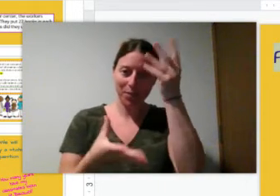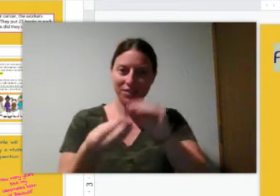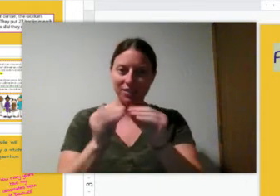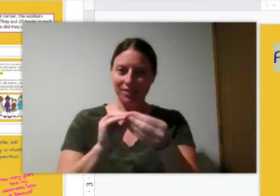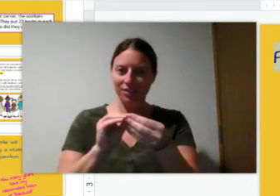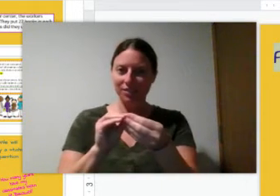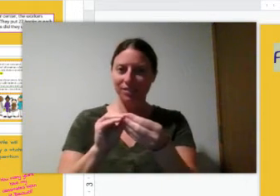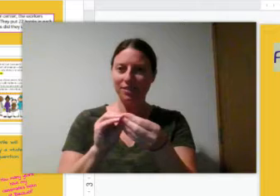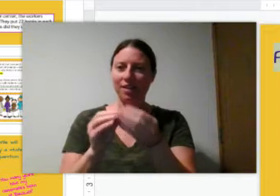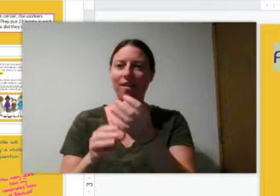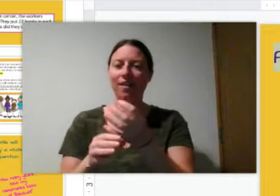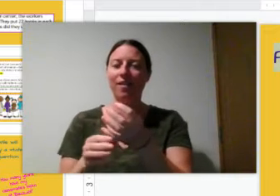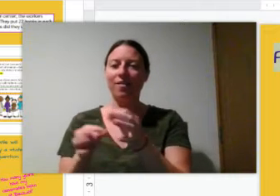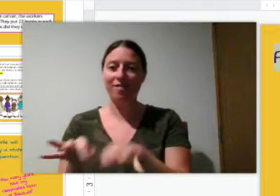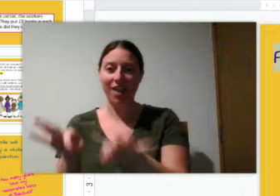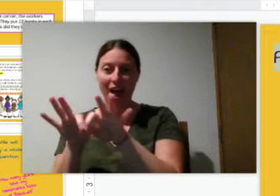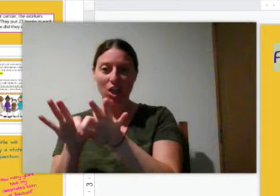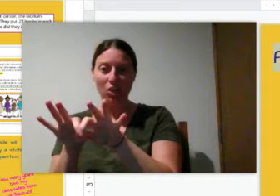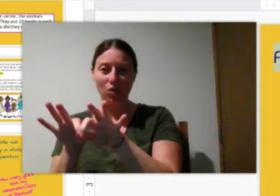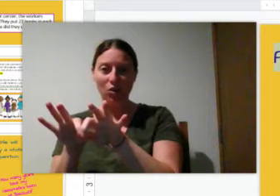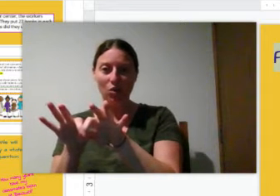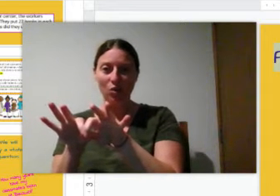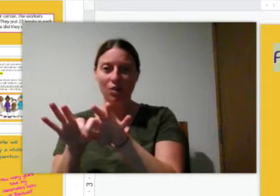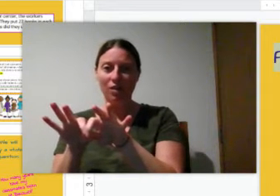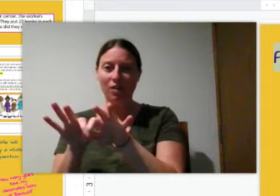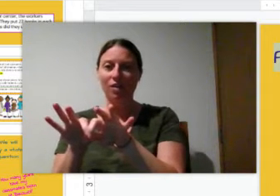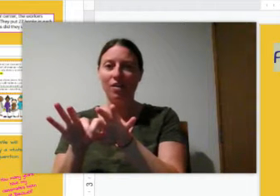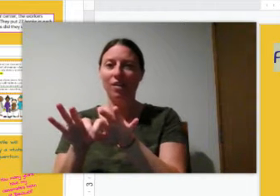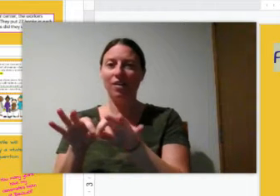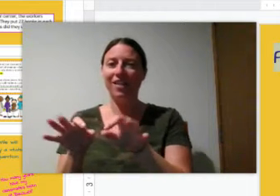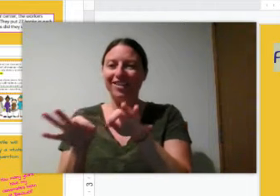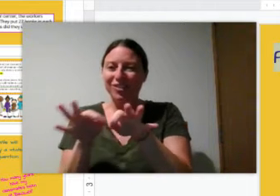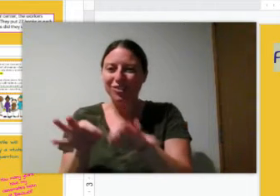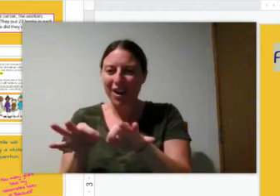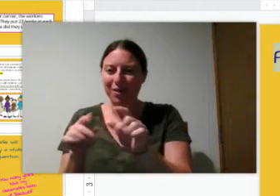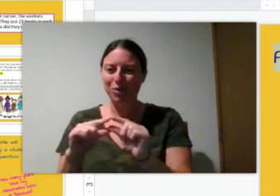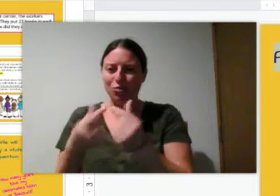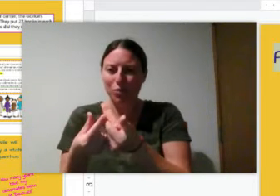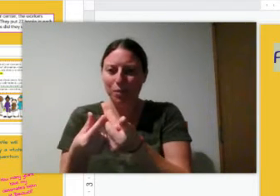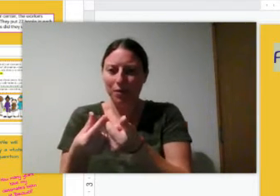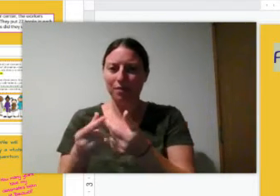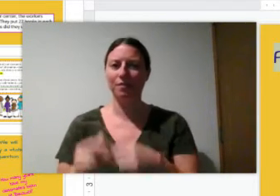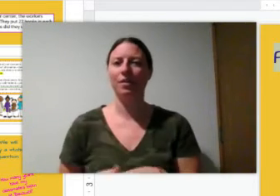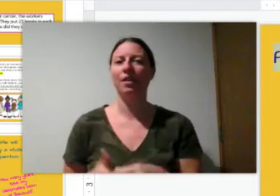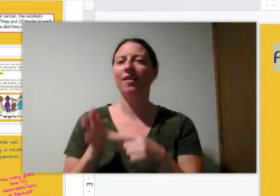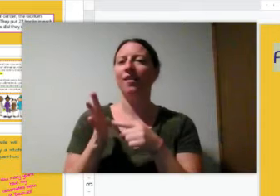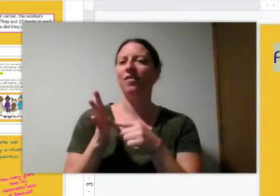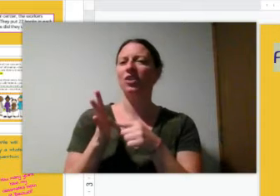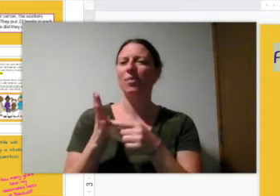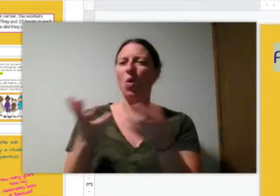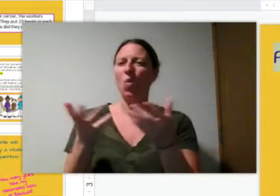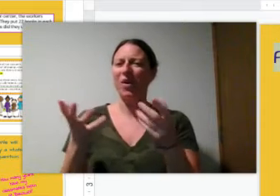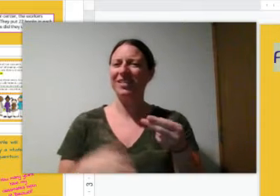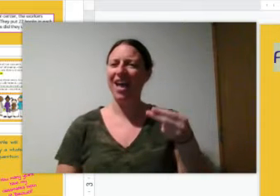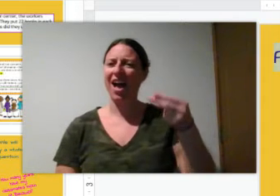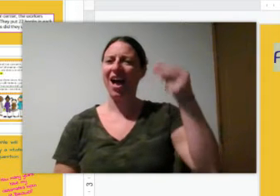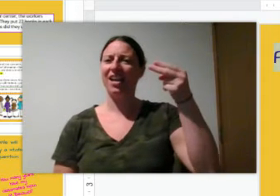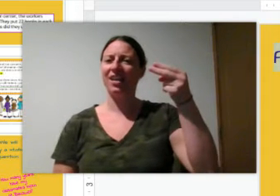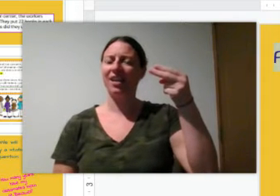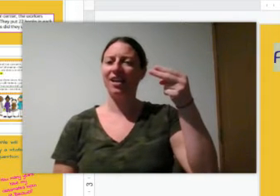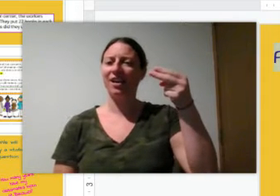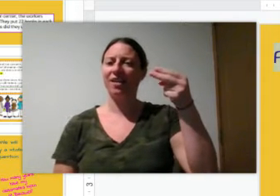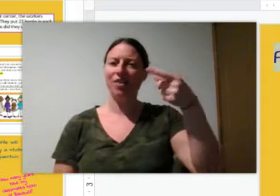that describes a set of data. For example, what is the height of the tallest